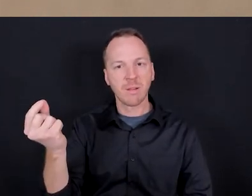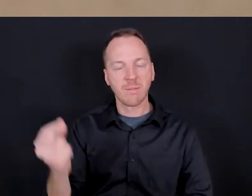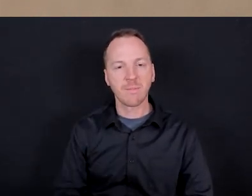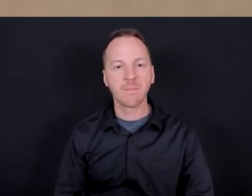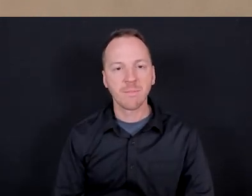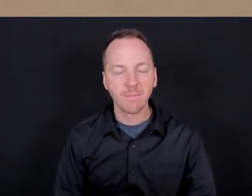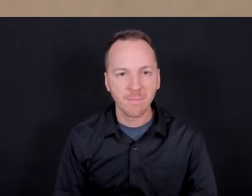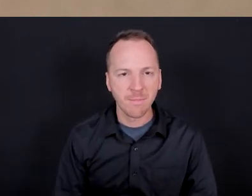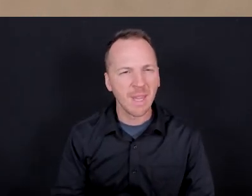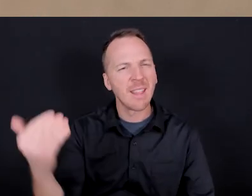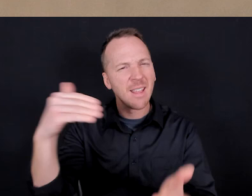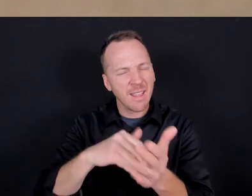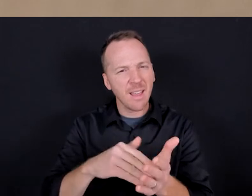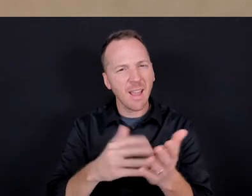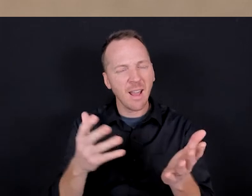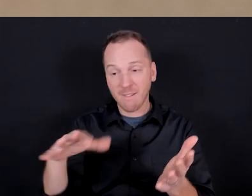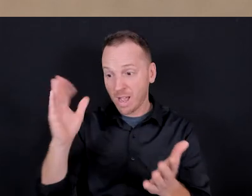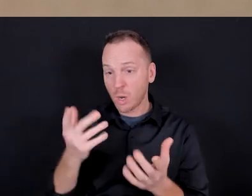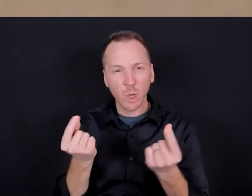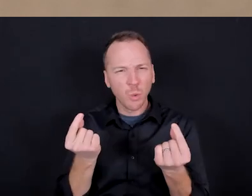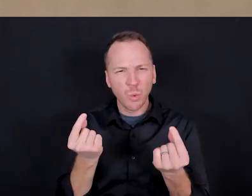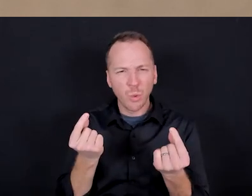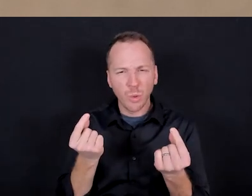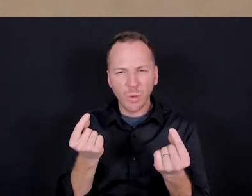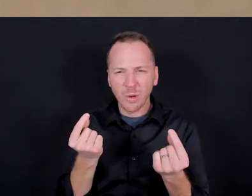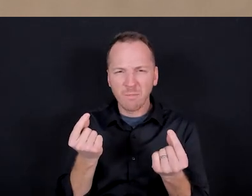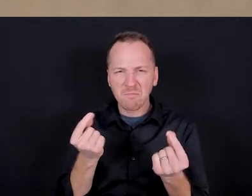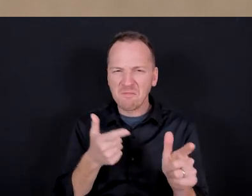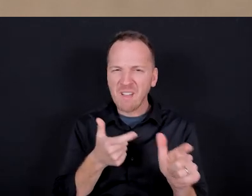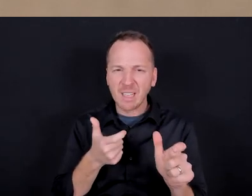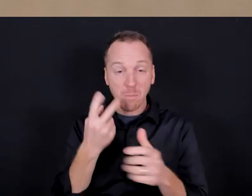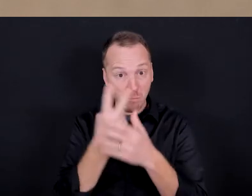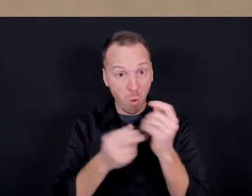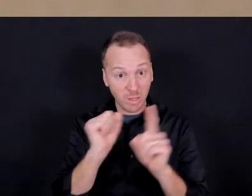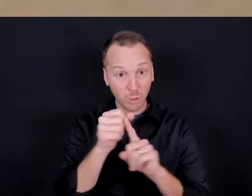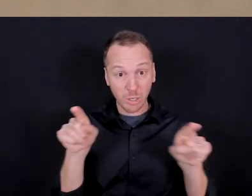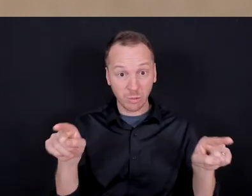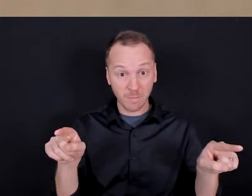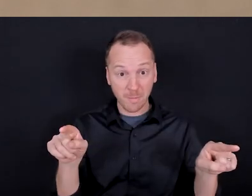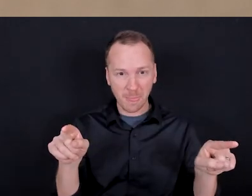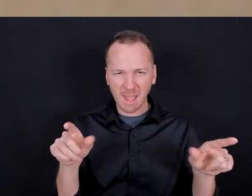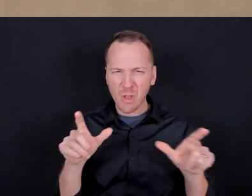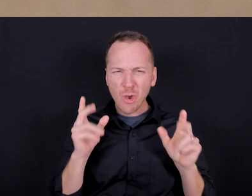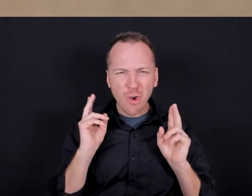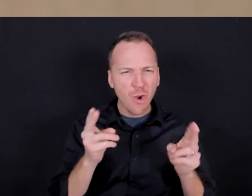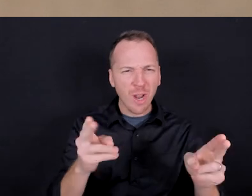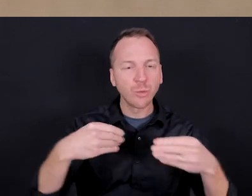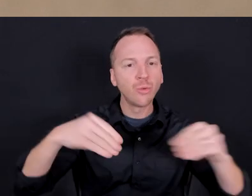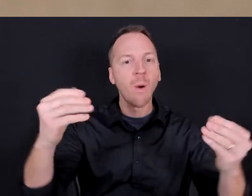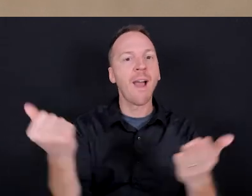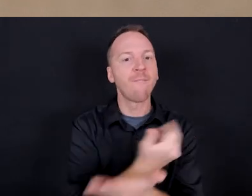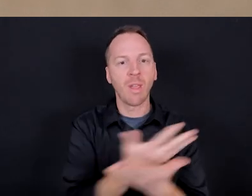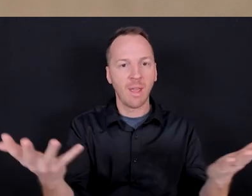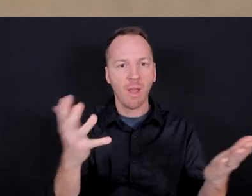And you notice again what the finders immediately do. In both cases, they rush to sell all that they